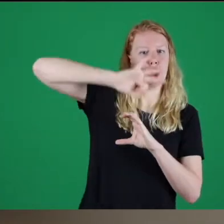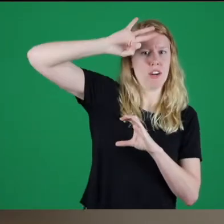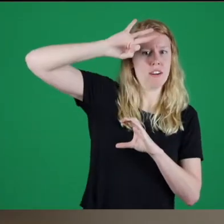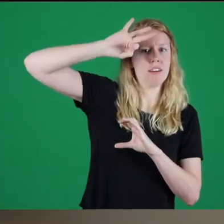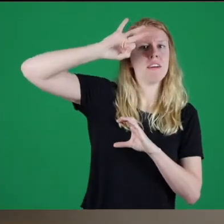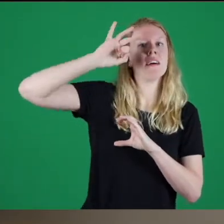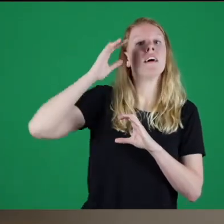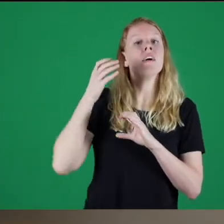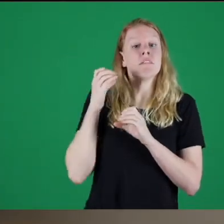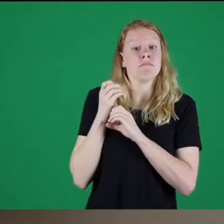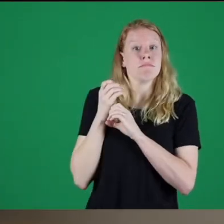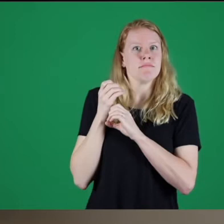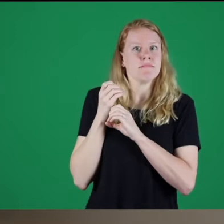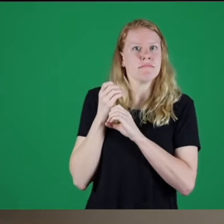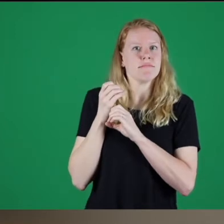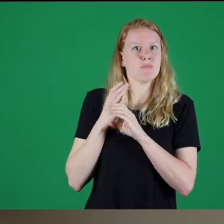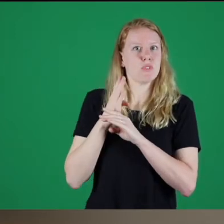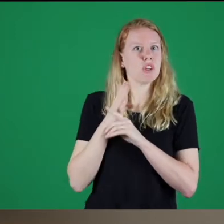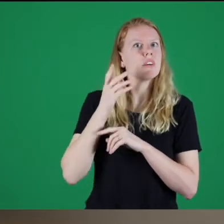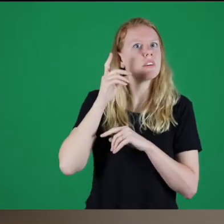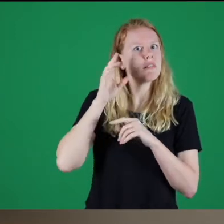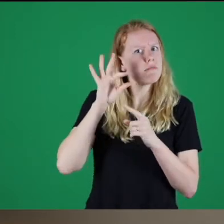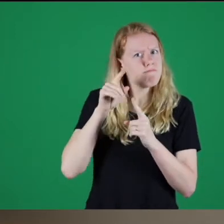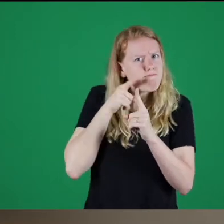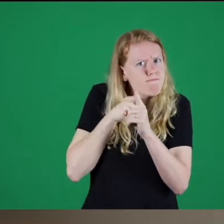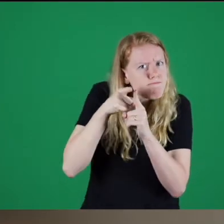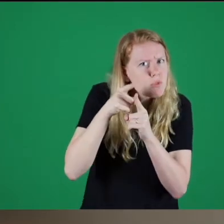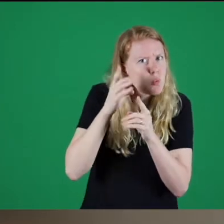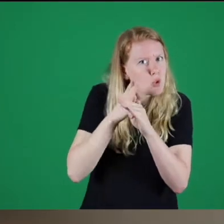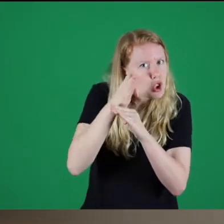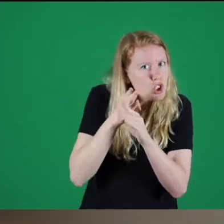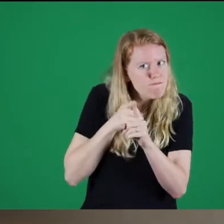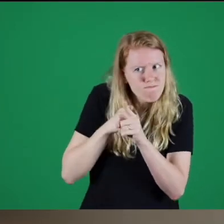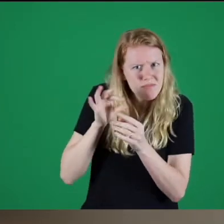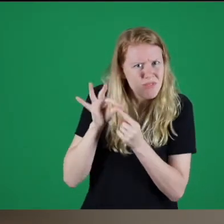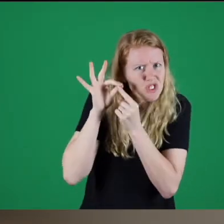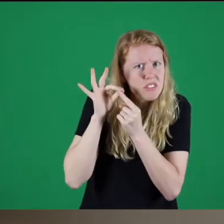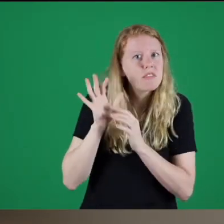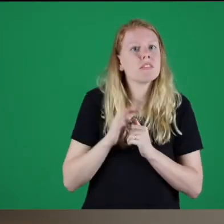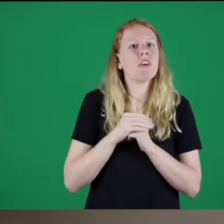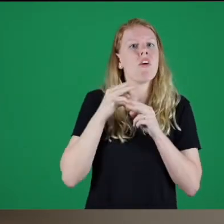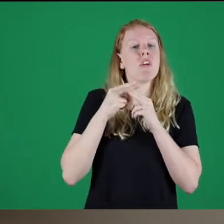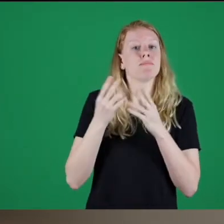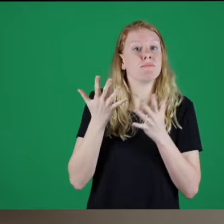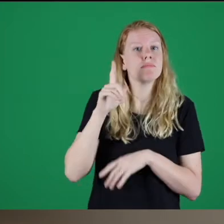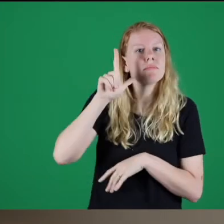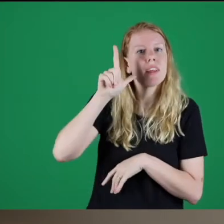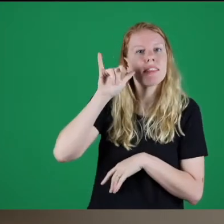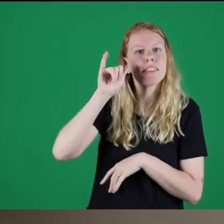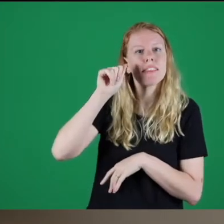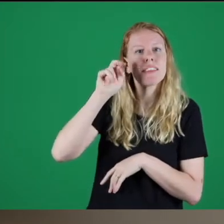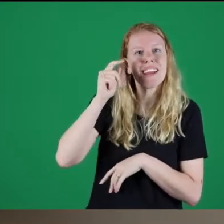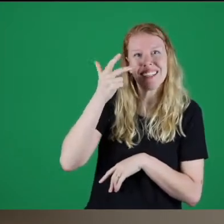are made of wood. And it's a special type of wood. In some parts of West Africa, this wood is called linge. And the neck